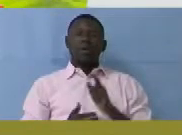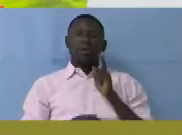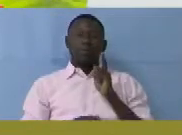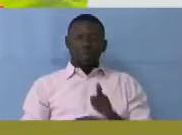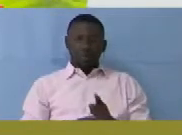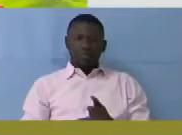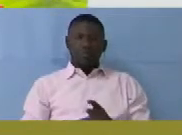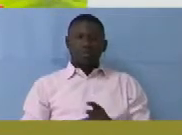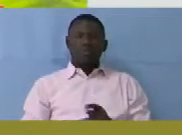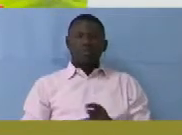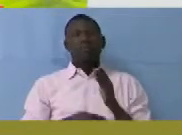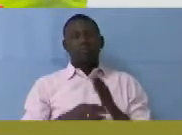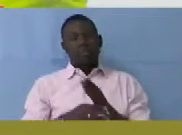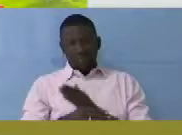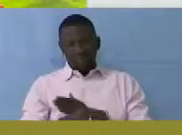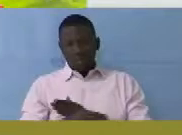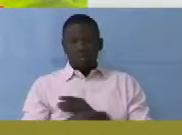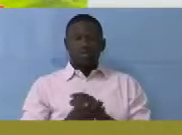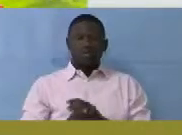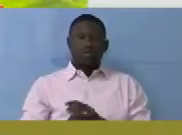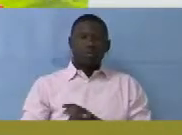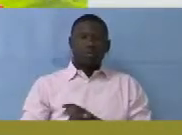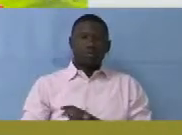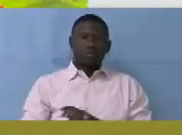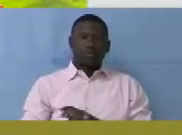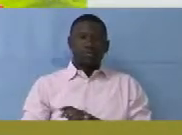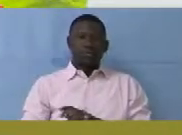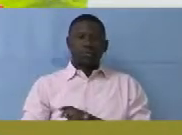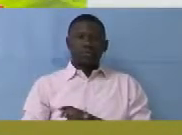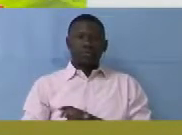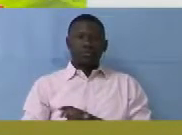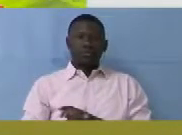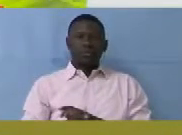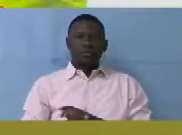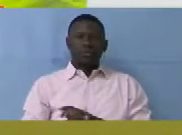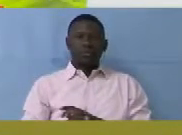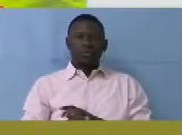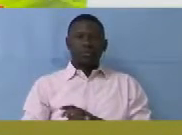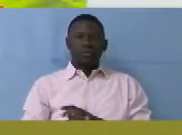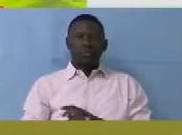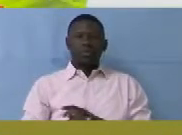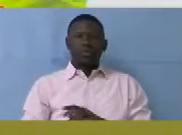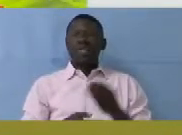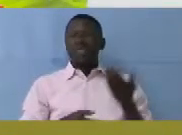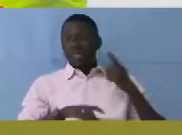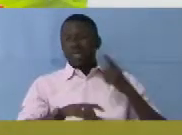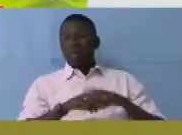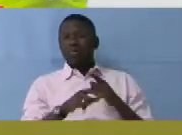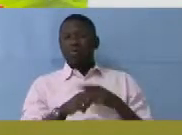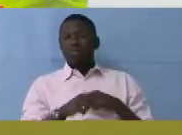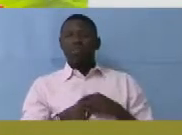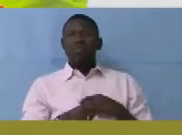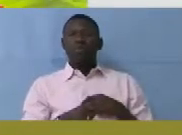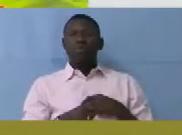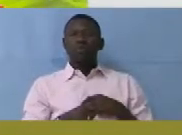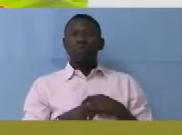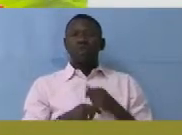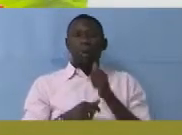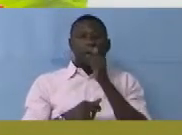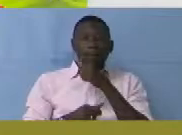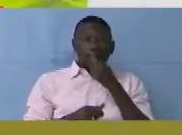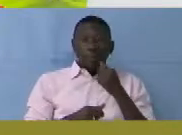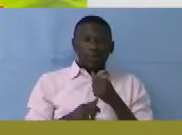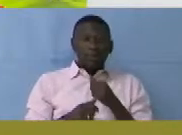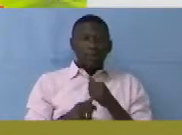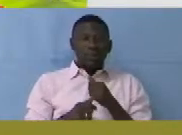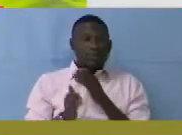But before that, you know, it was an open secret to everybody that there is a planned coup.